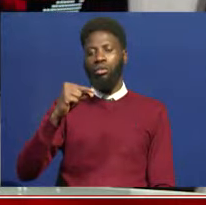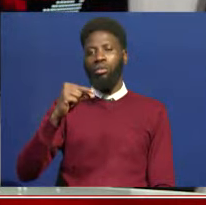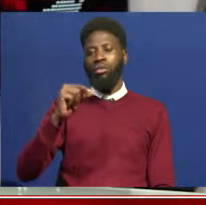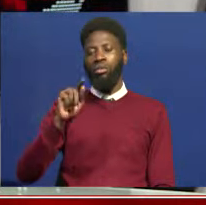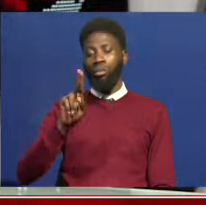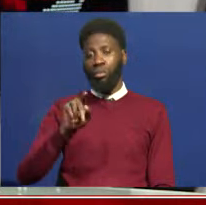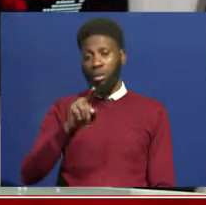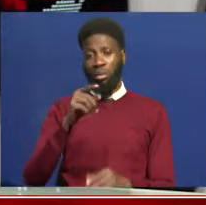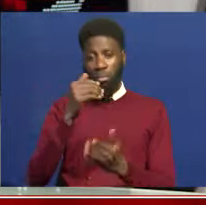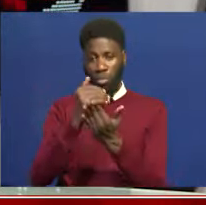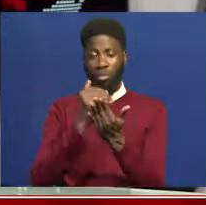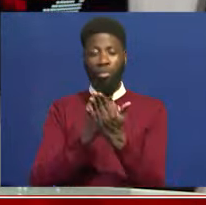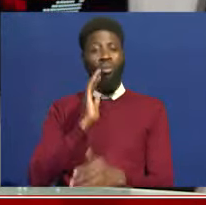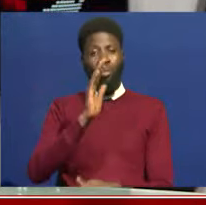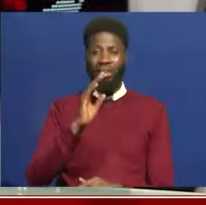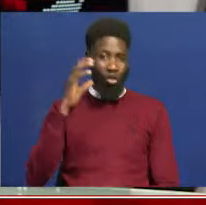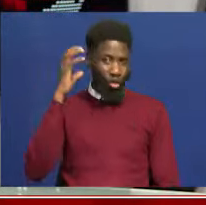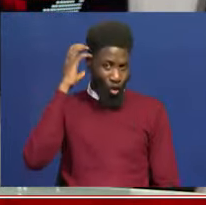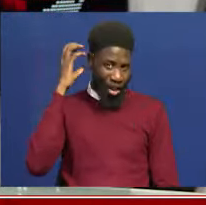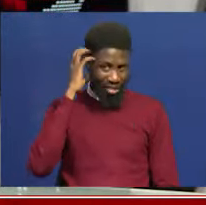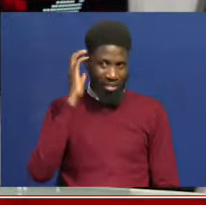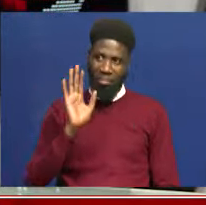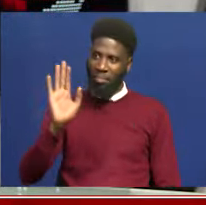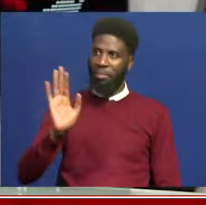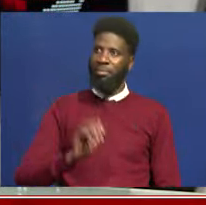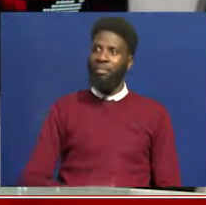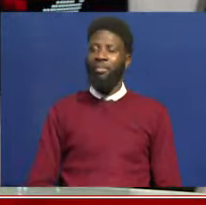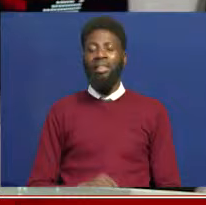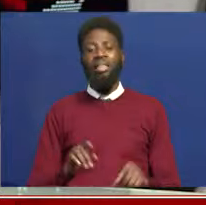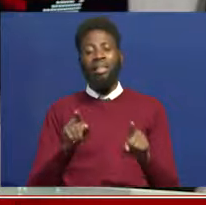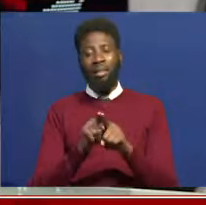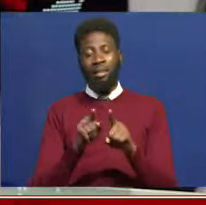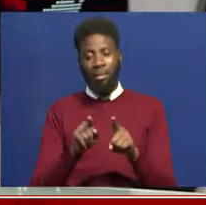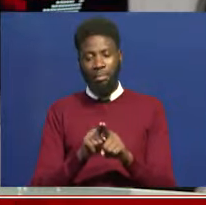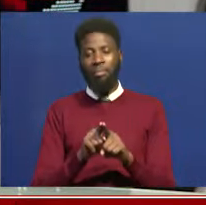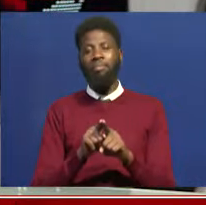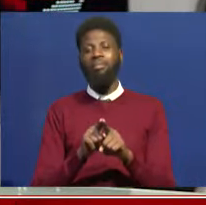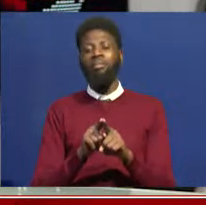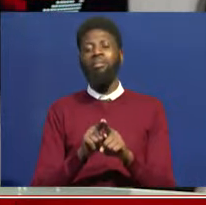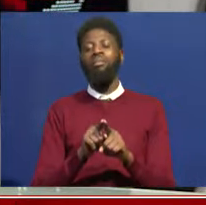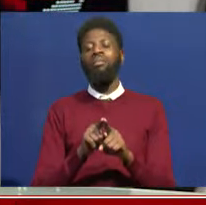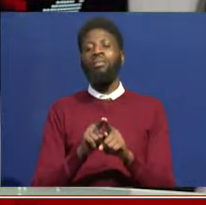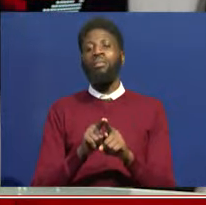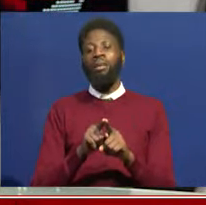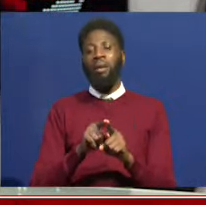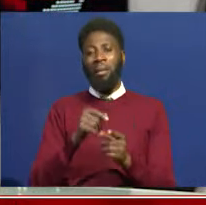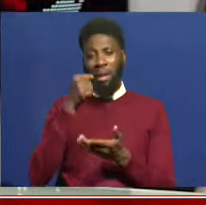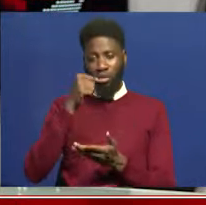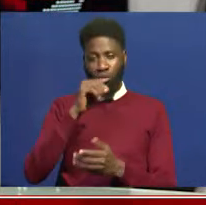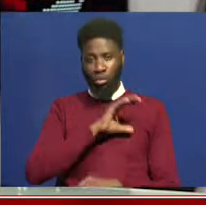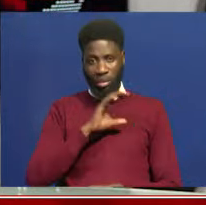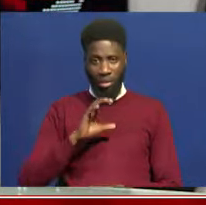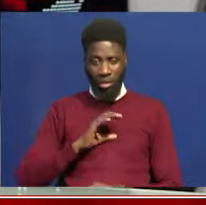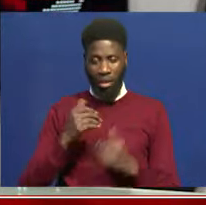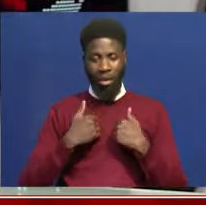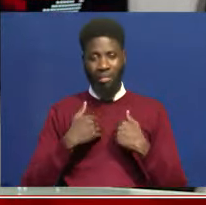TVETS and other colleges. This as the House Budget Committee allocates 600 billion shillings in the financial year